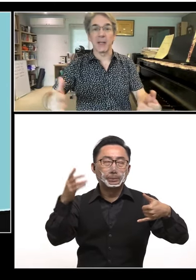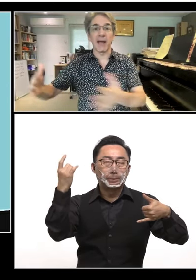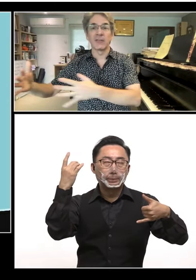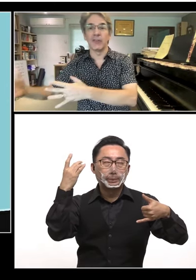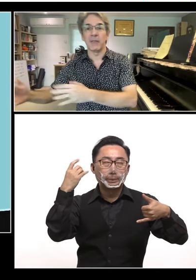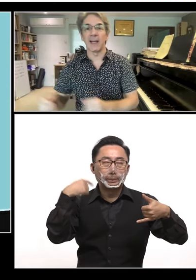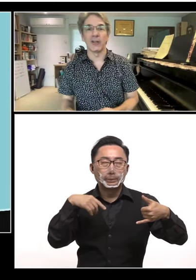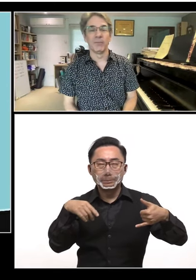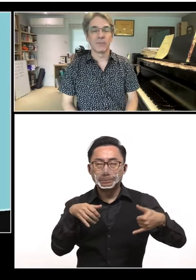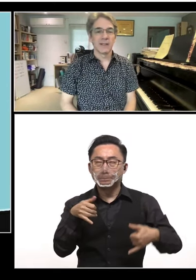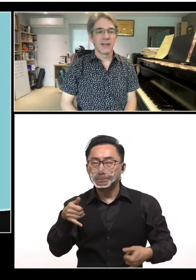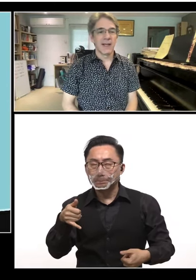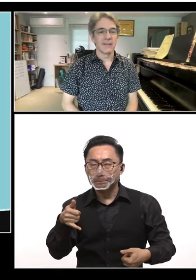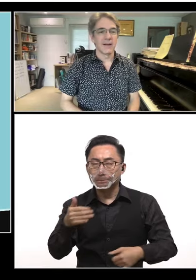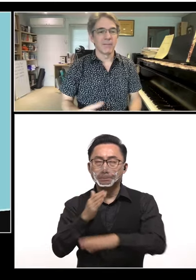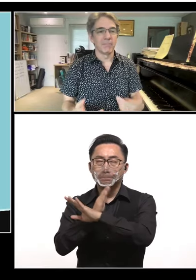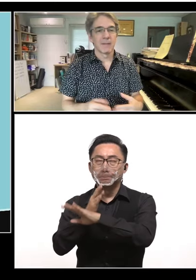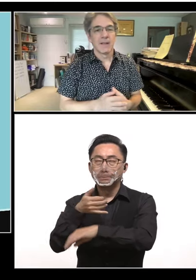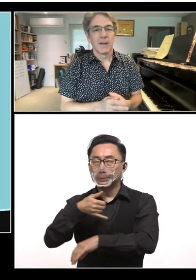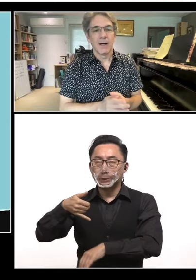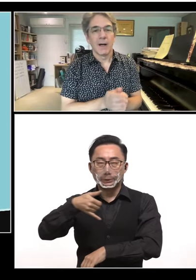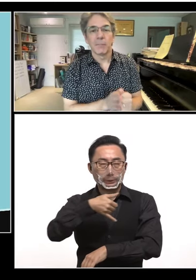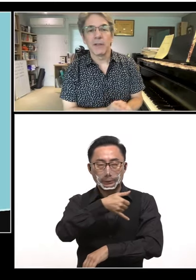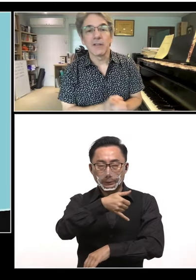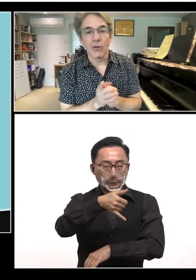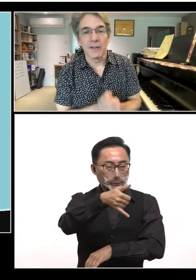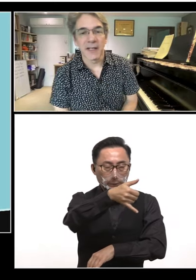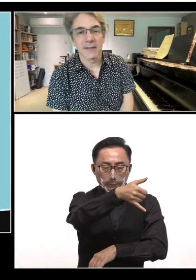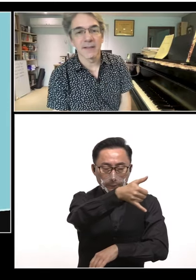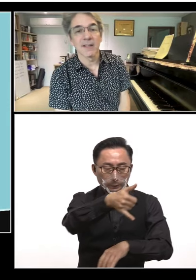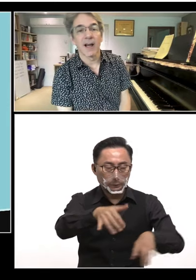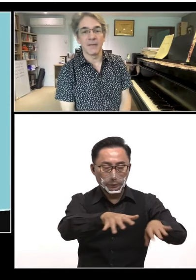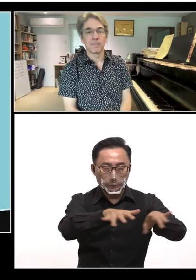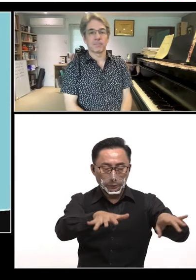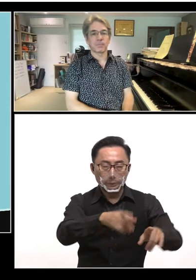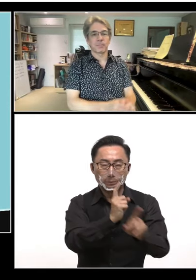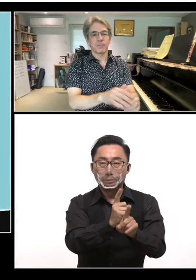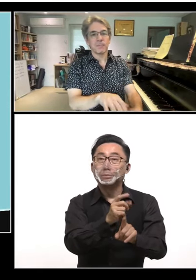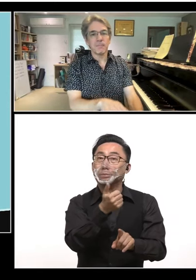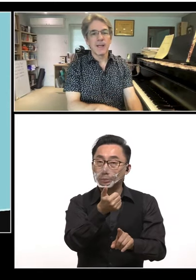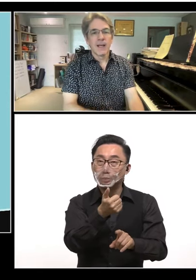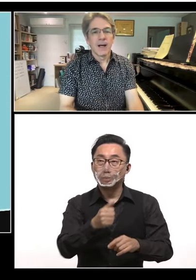how to get back to the piano. And please go to the next slide.